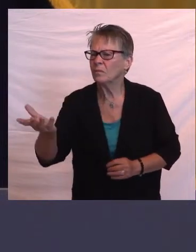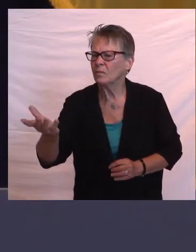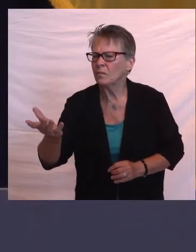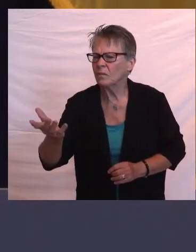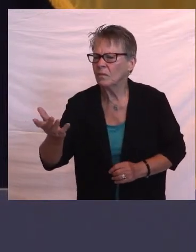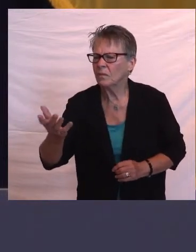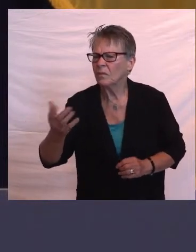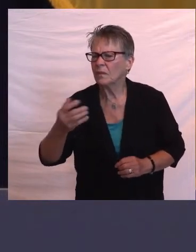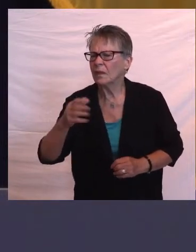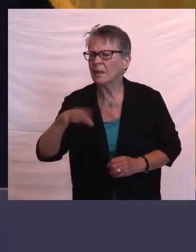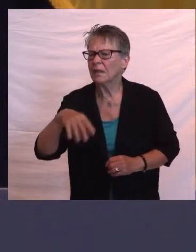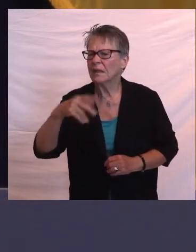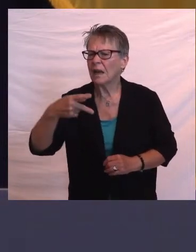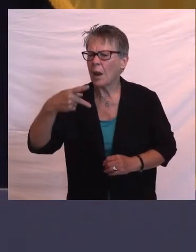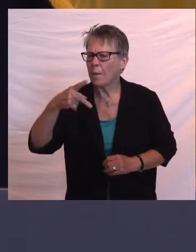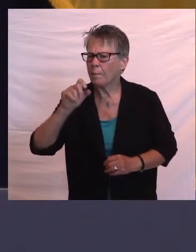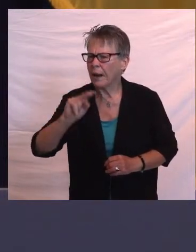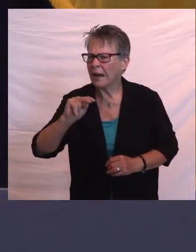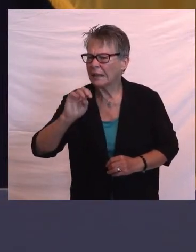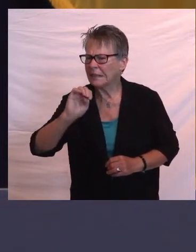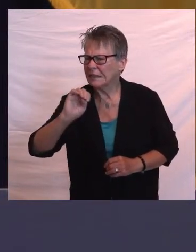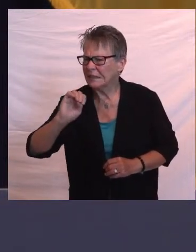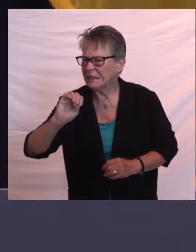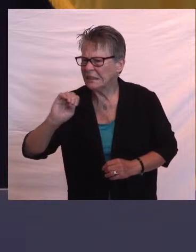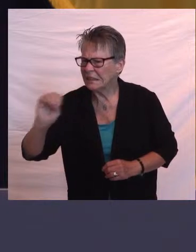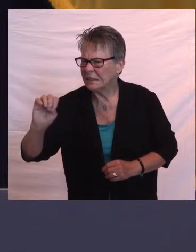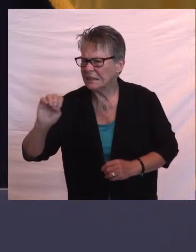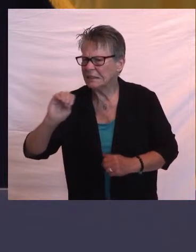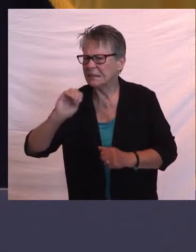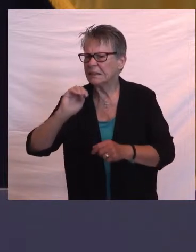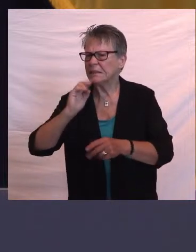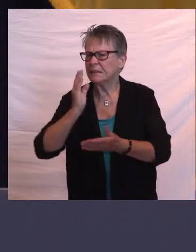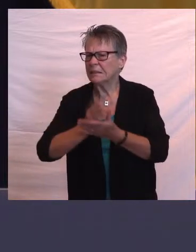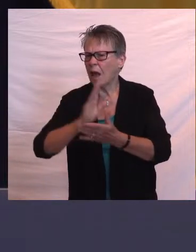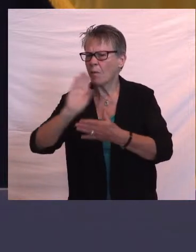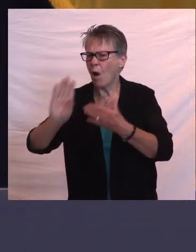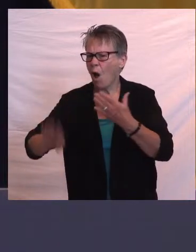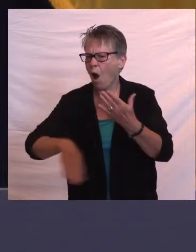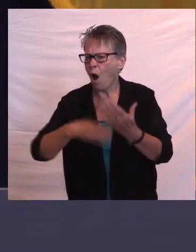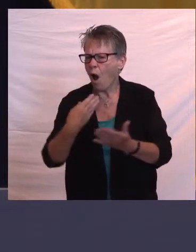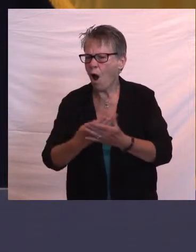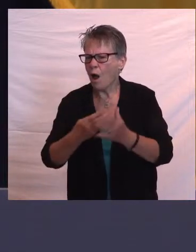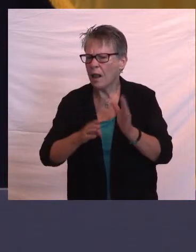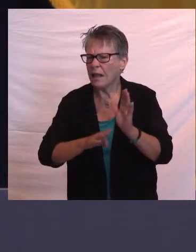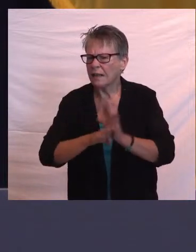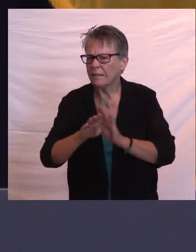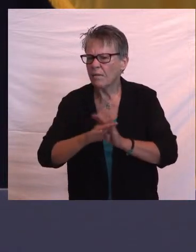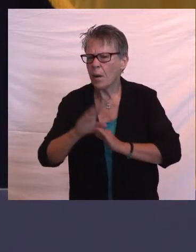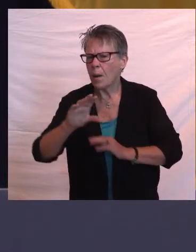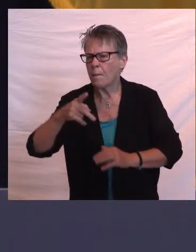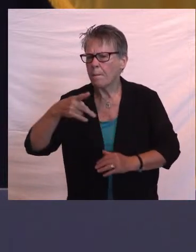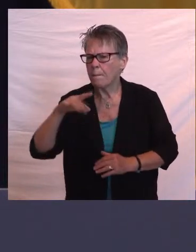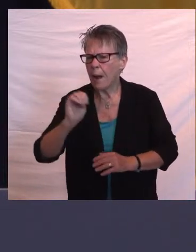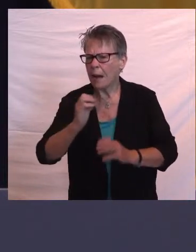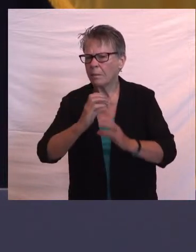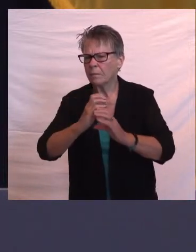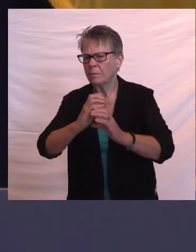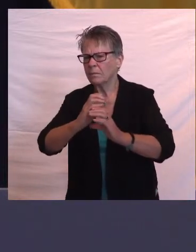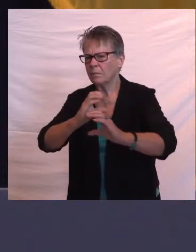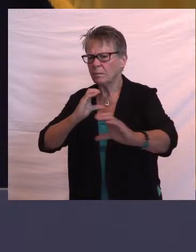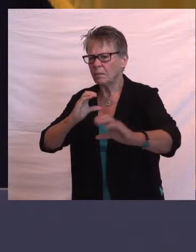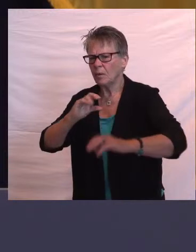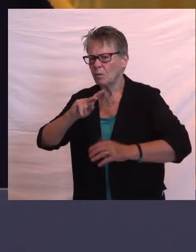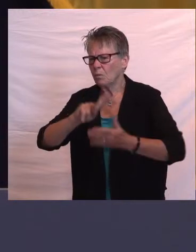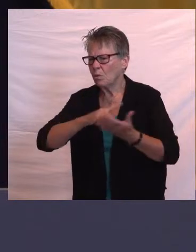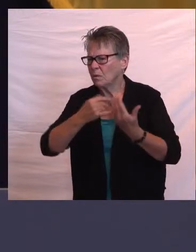development of its pipeline project? And second question, is New Jersey considering a test and stay program for schools? Other states